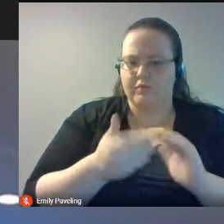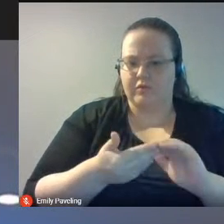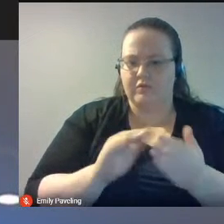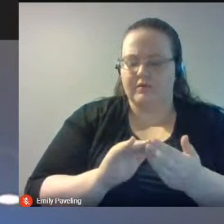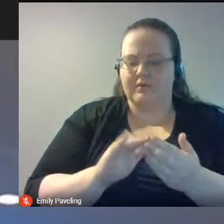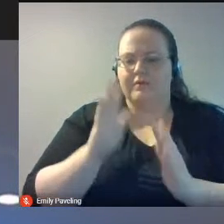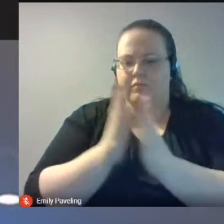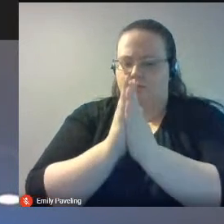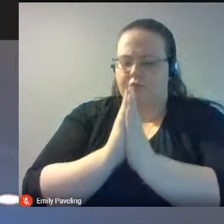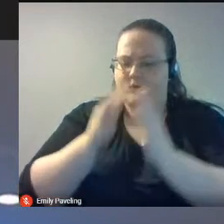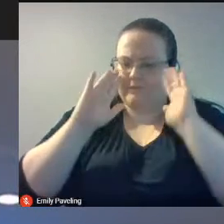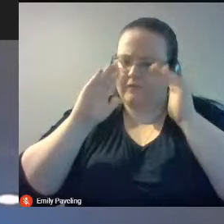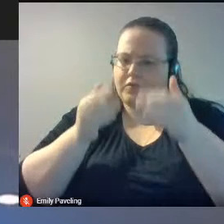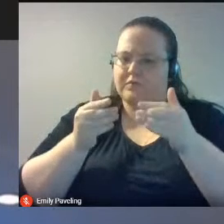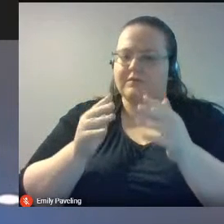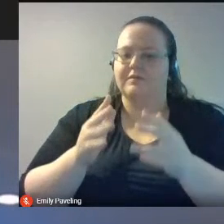September.